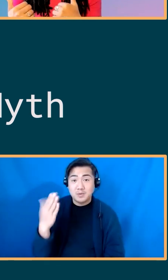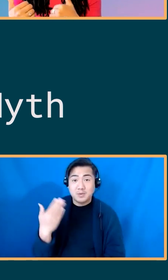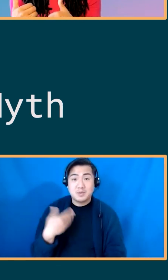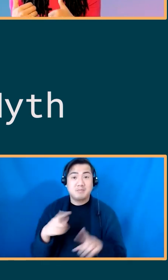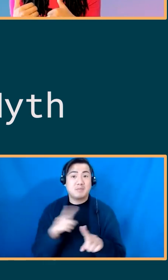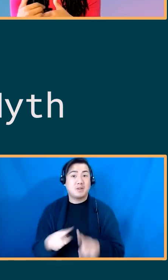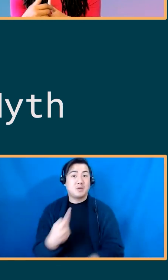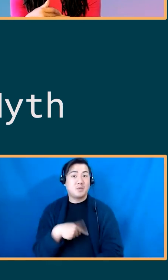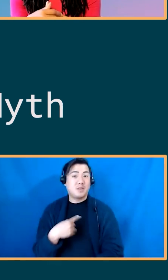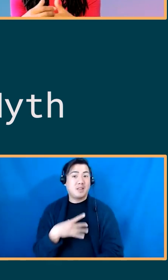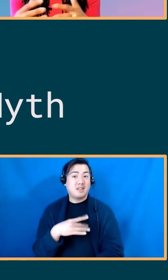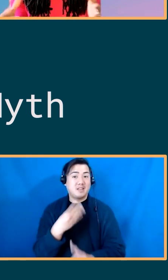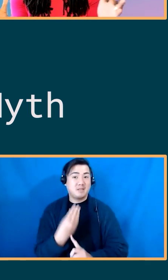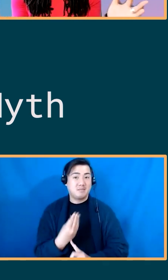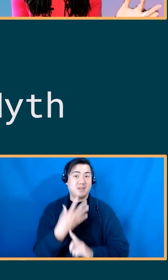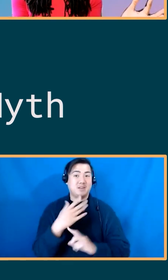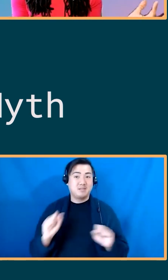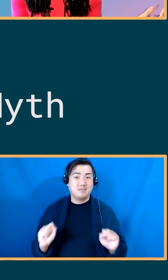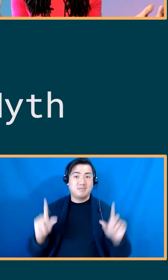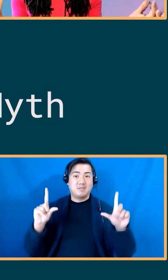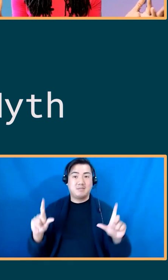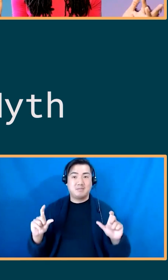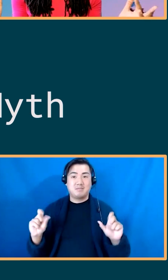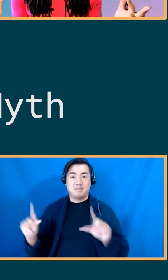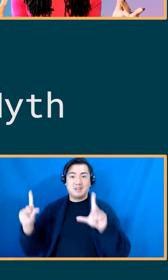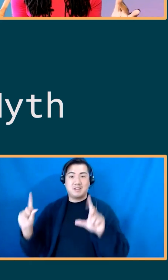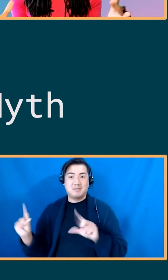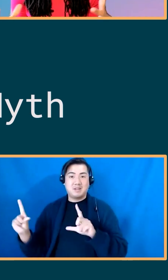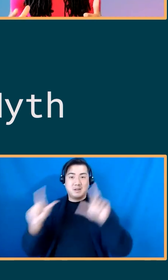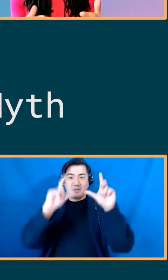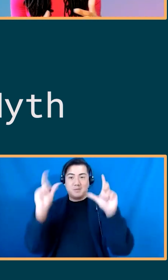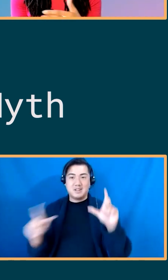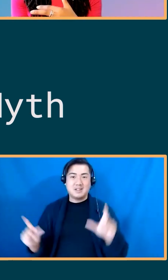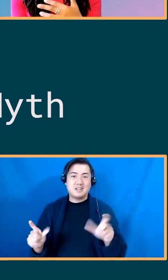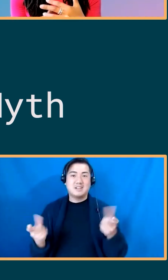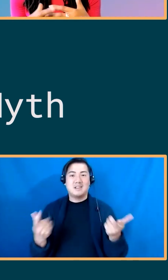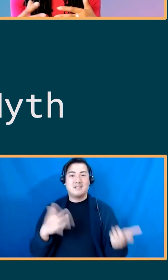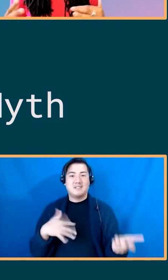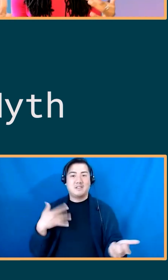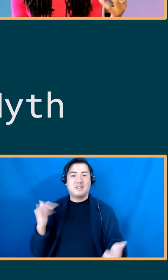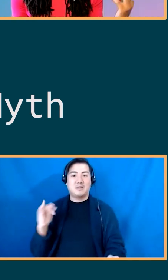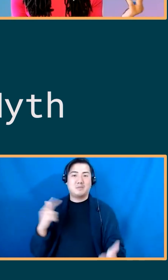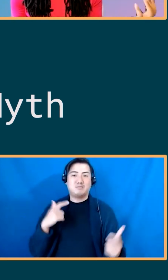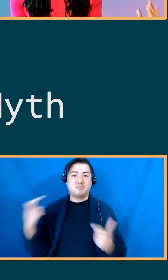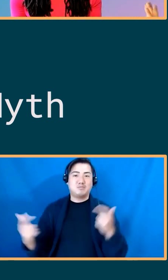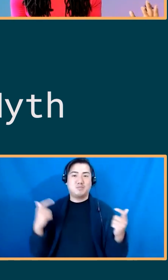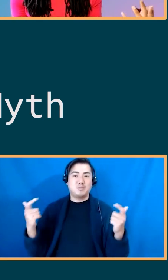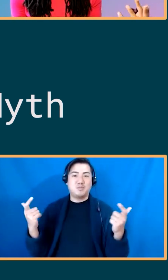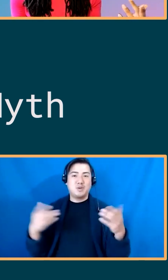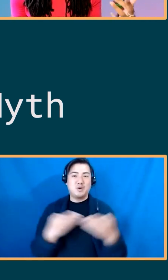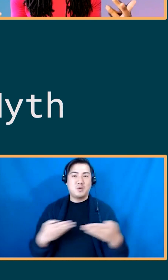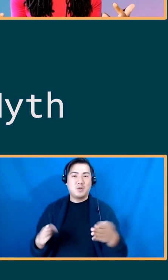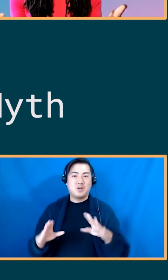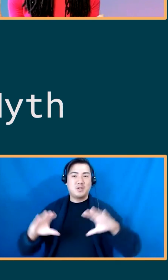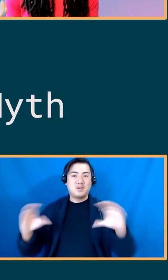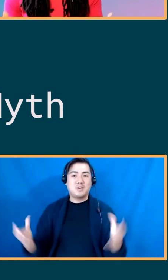onto camera in this space as though we were all in a big room together. Imagine it was like old